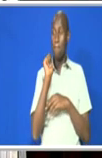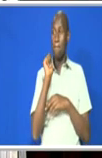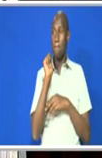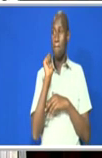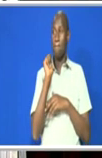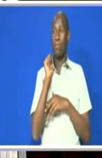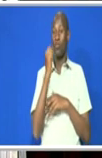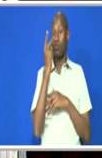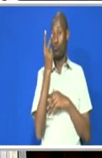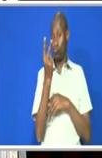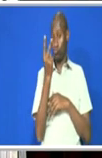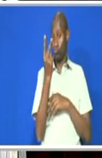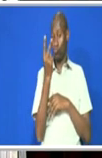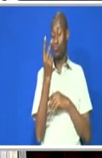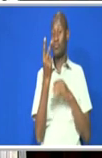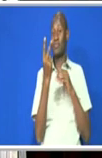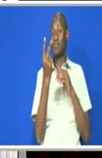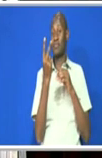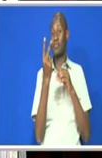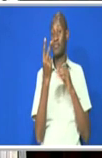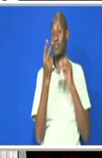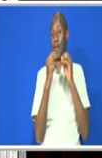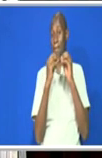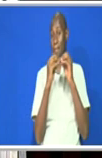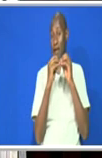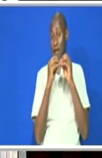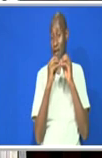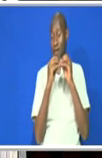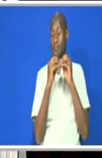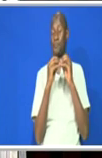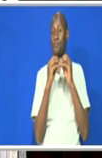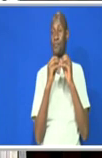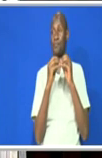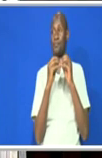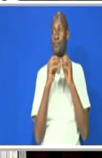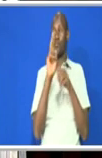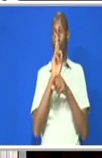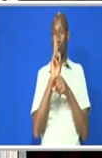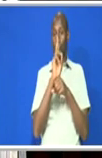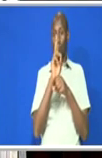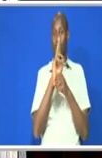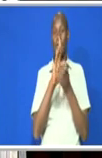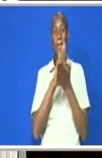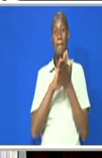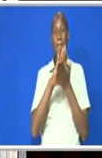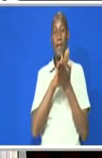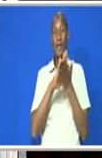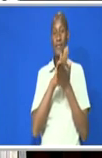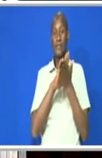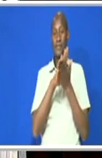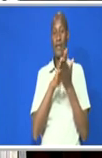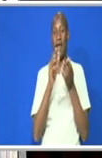a two-digit number using basic